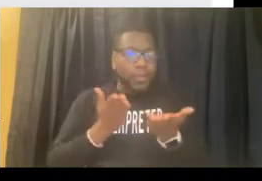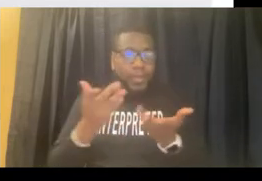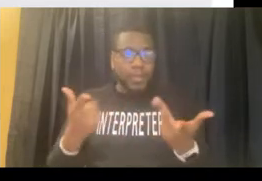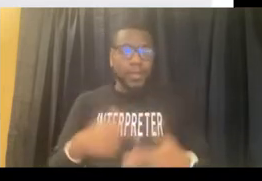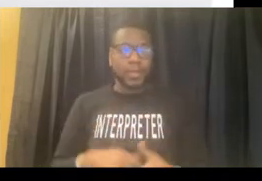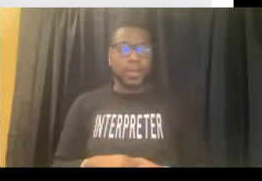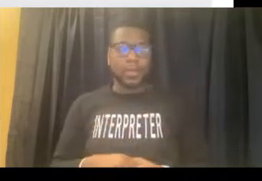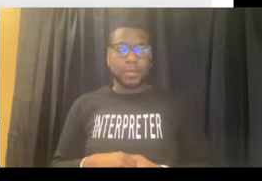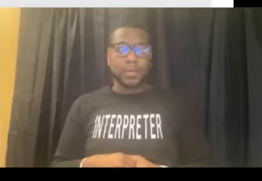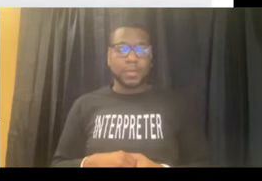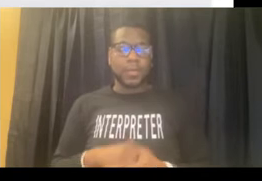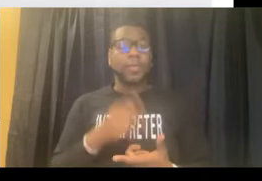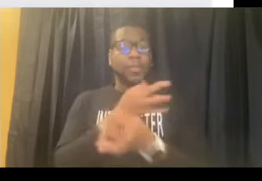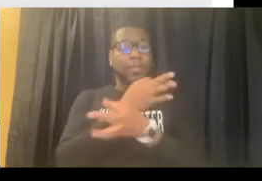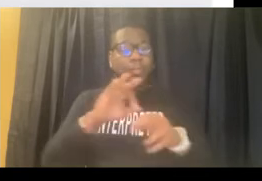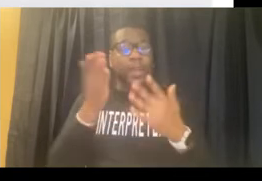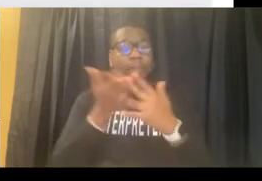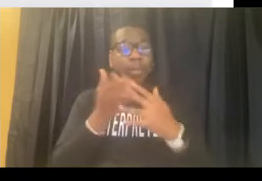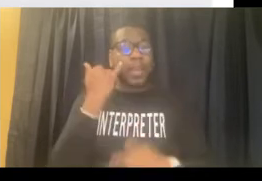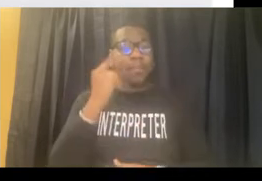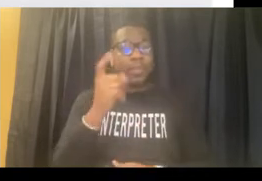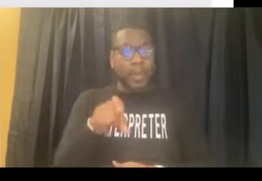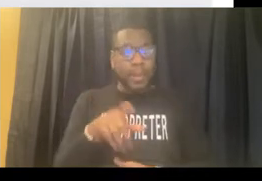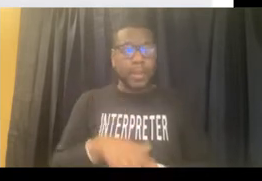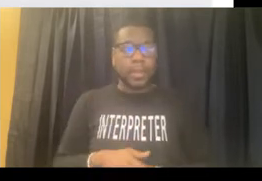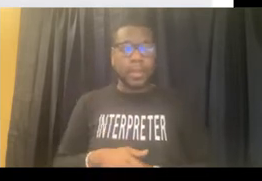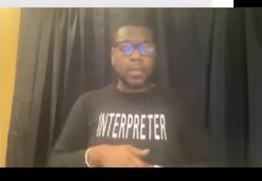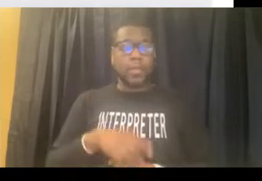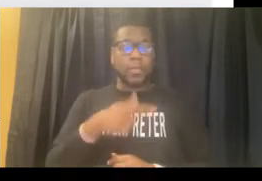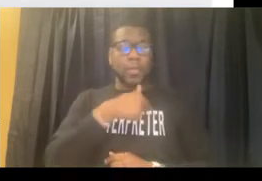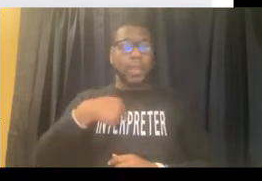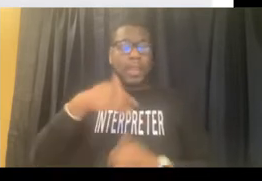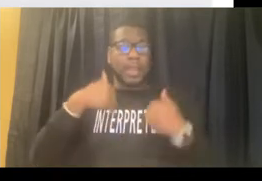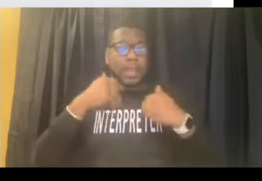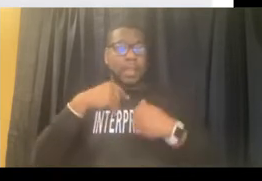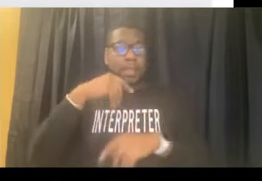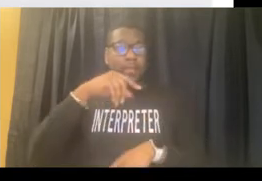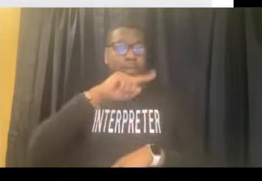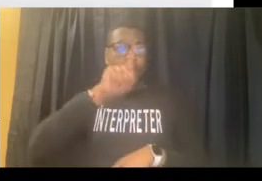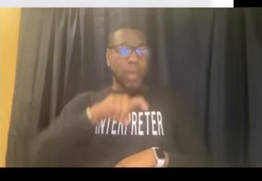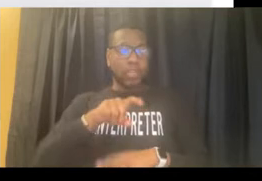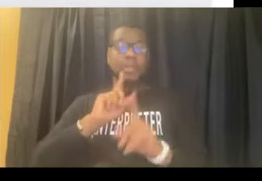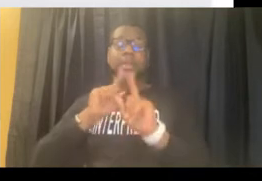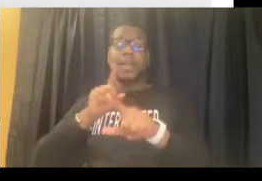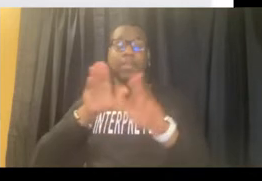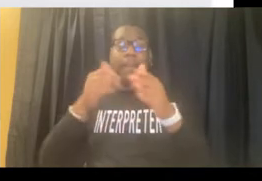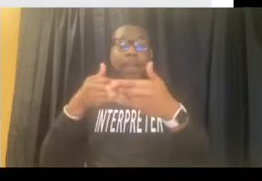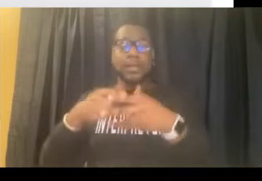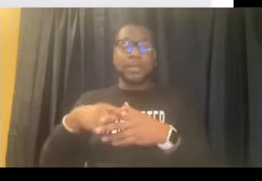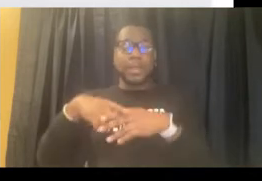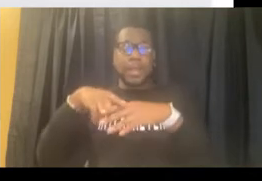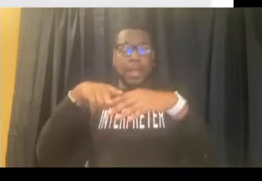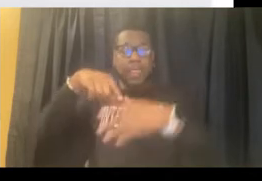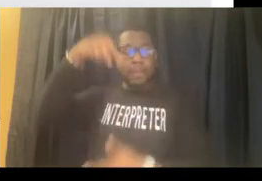this presentation to take a break if you need it. There is a Q&A box at the bottom of your screen if you would like to ask questions throughout